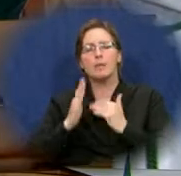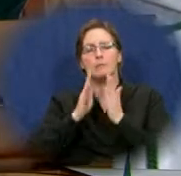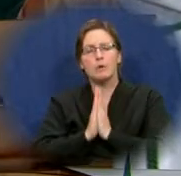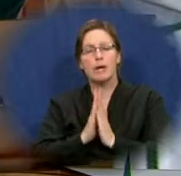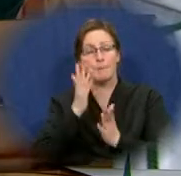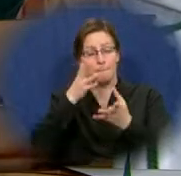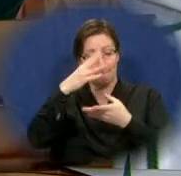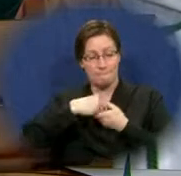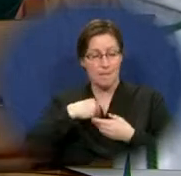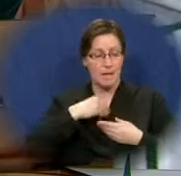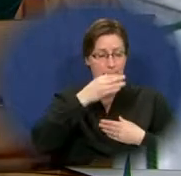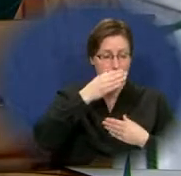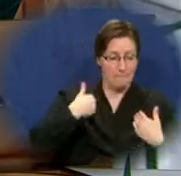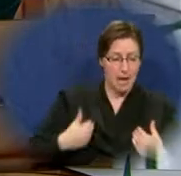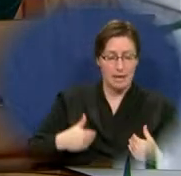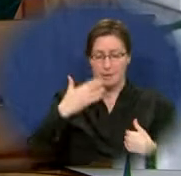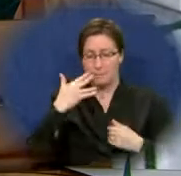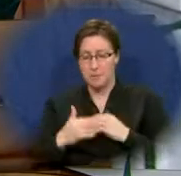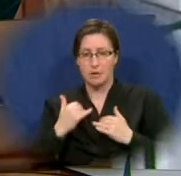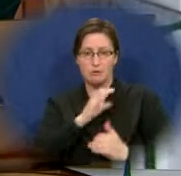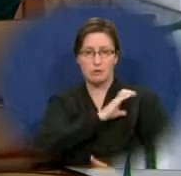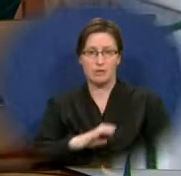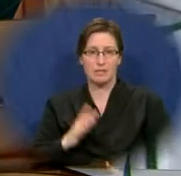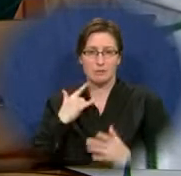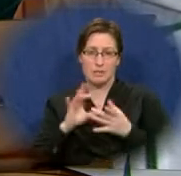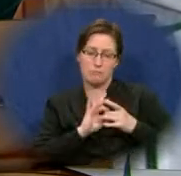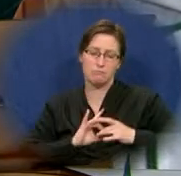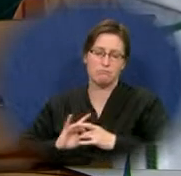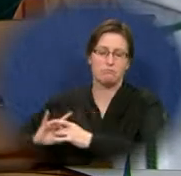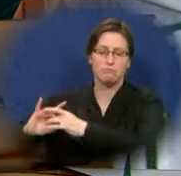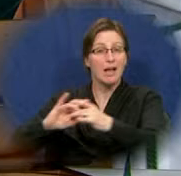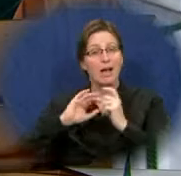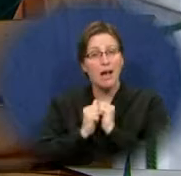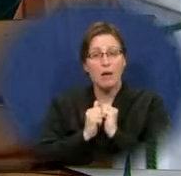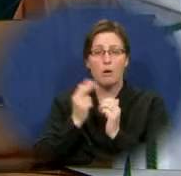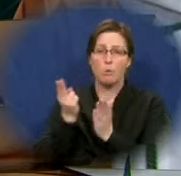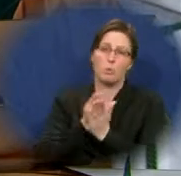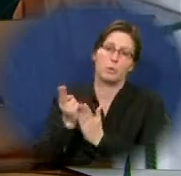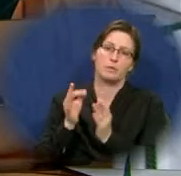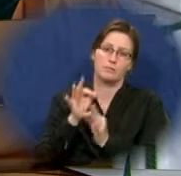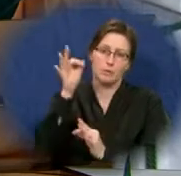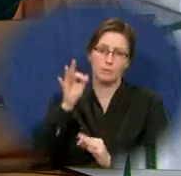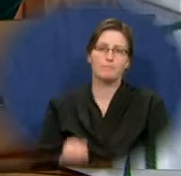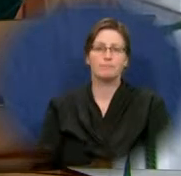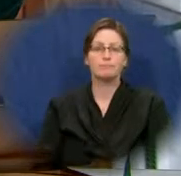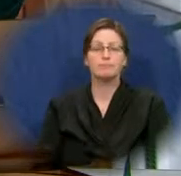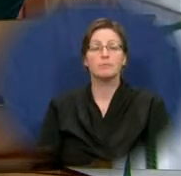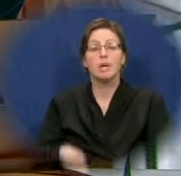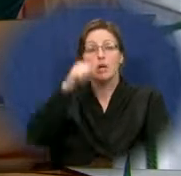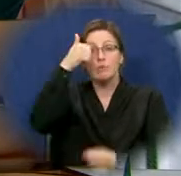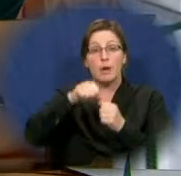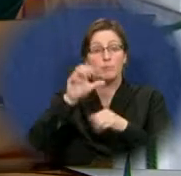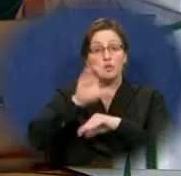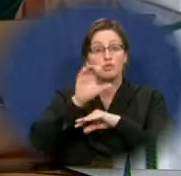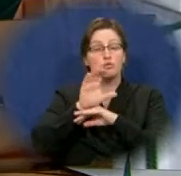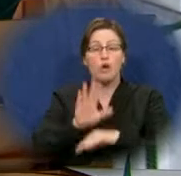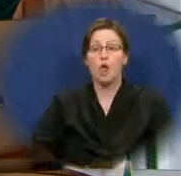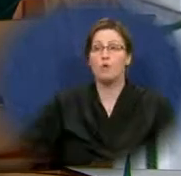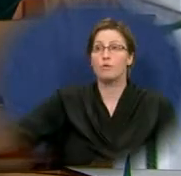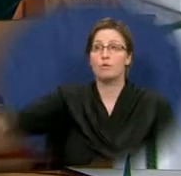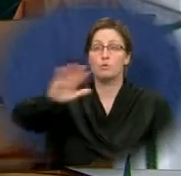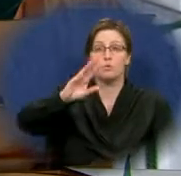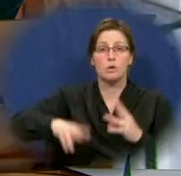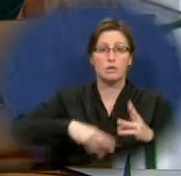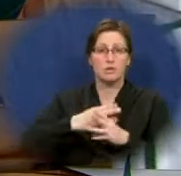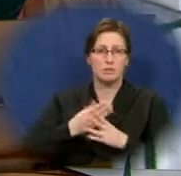of the body and blood of Christ, we may be gathered into one by the Holy Spirit. Remember, Lord, your church spread throughout the world,